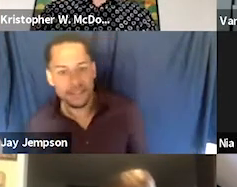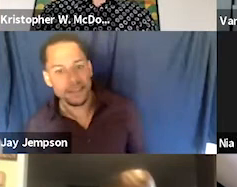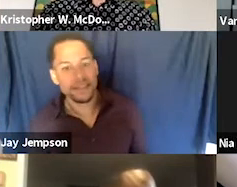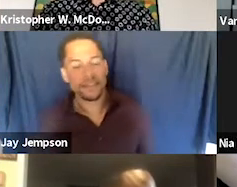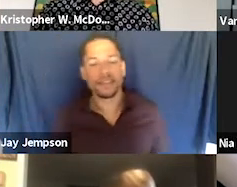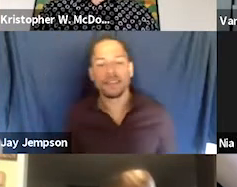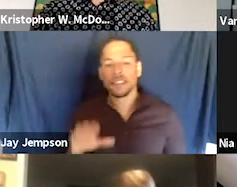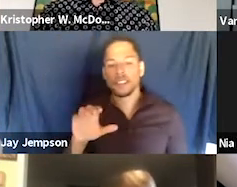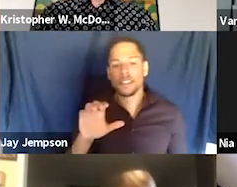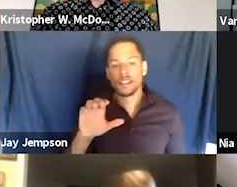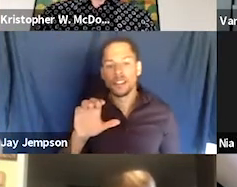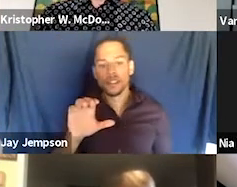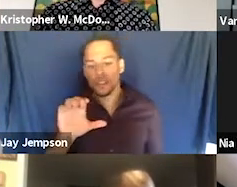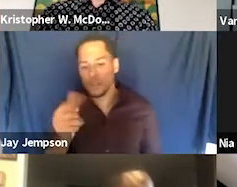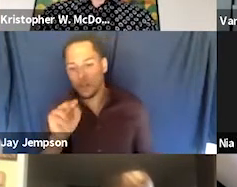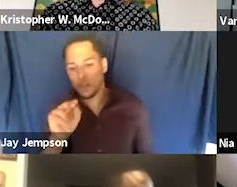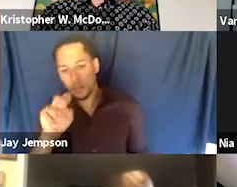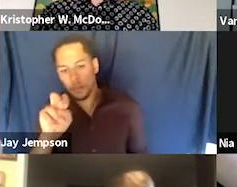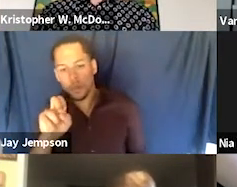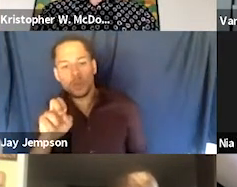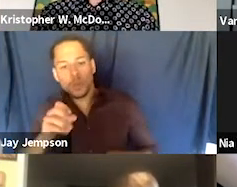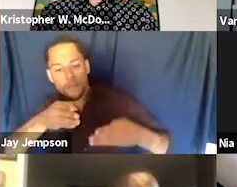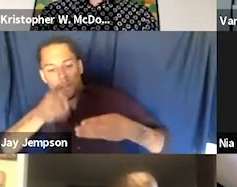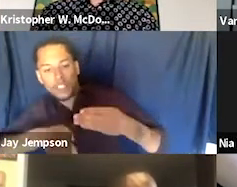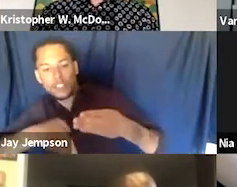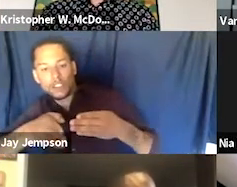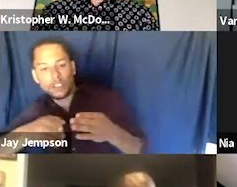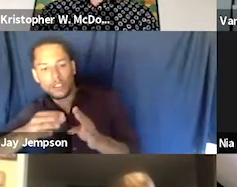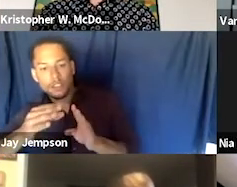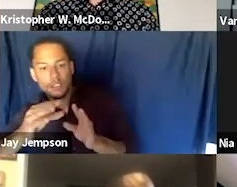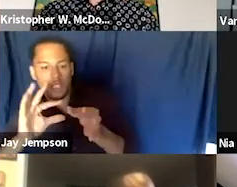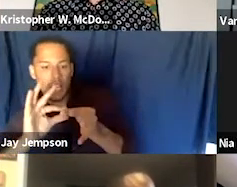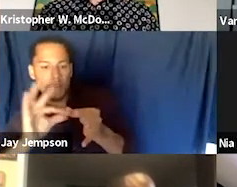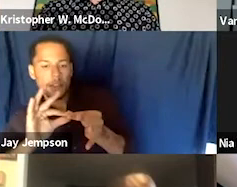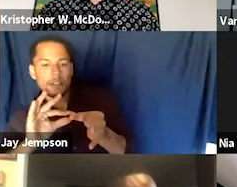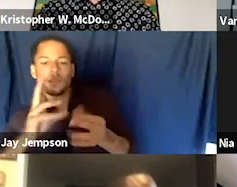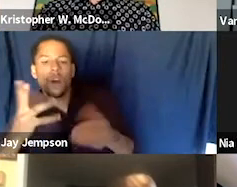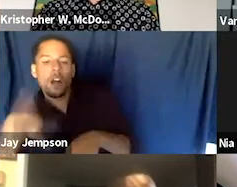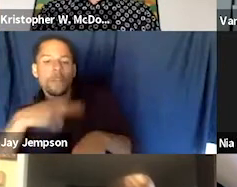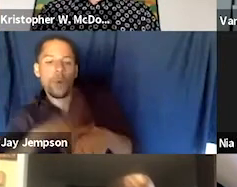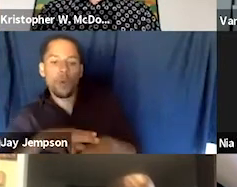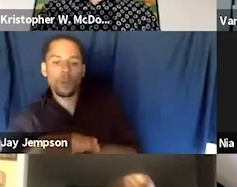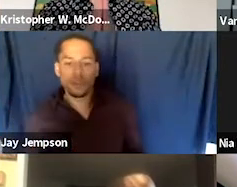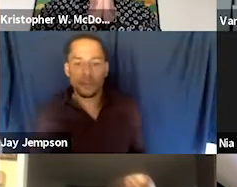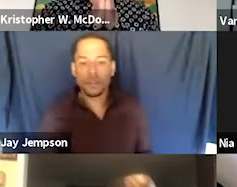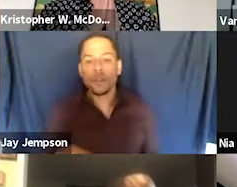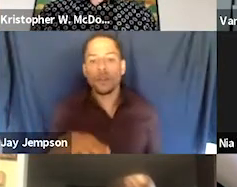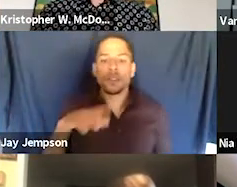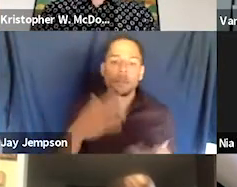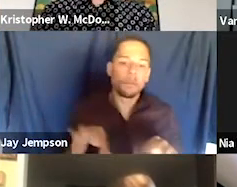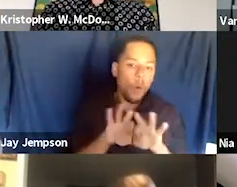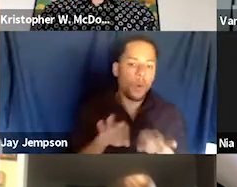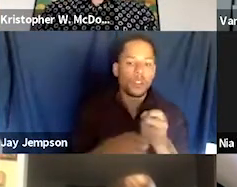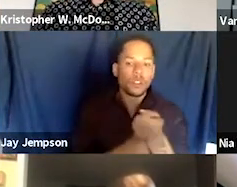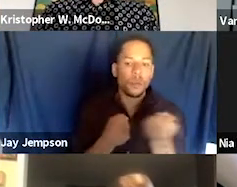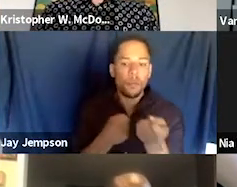course. Wow. So the support from IABD and the support from the community. And just